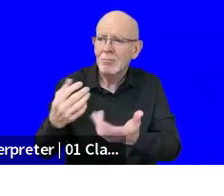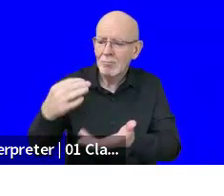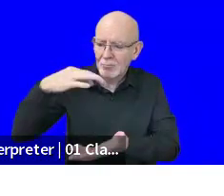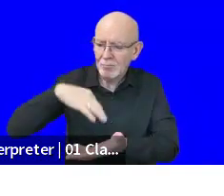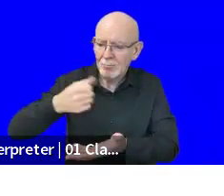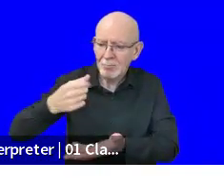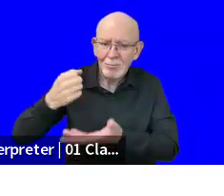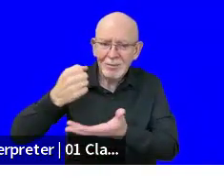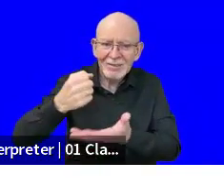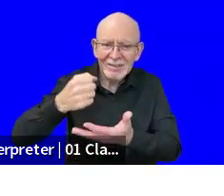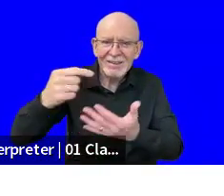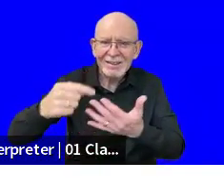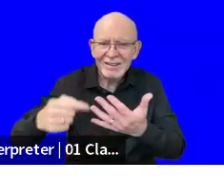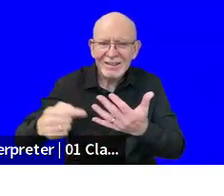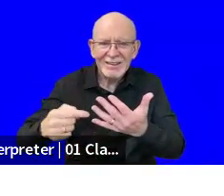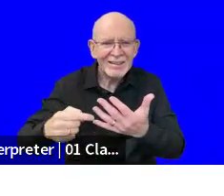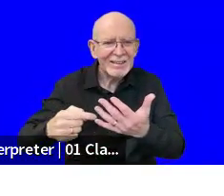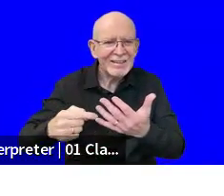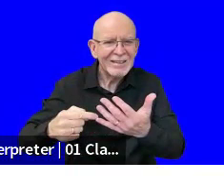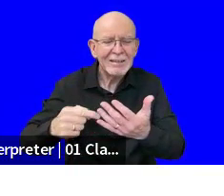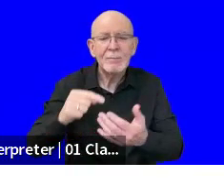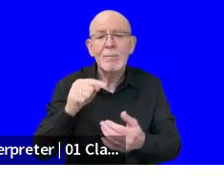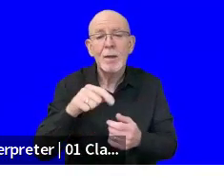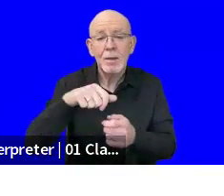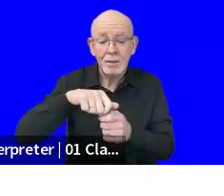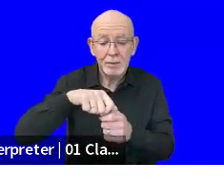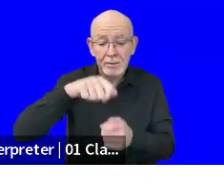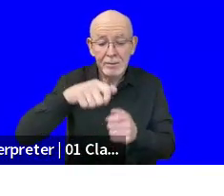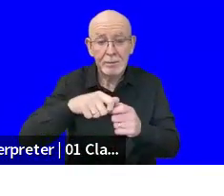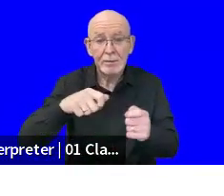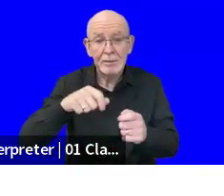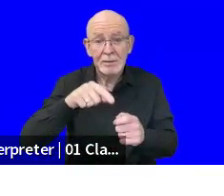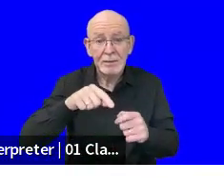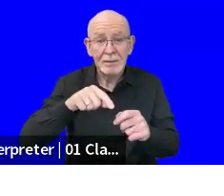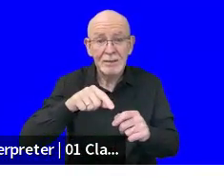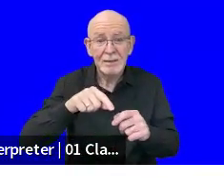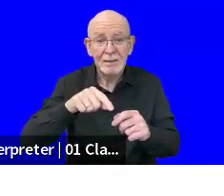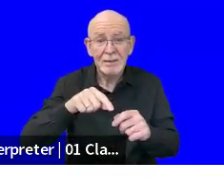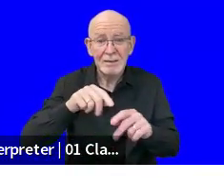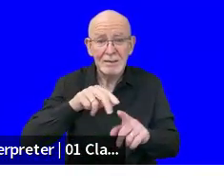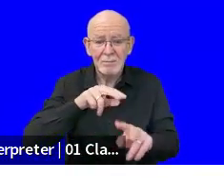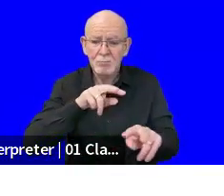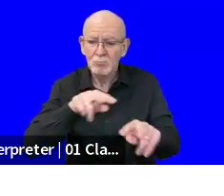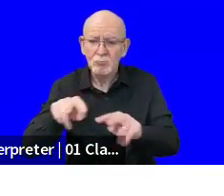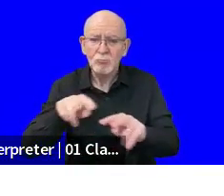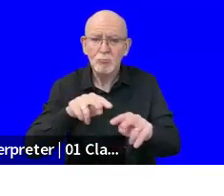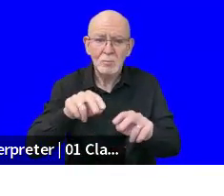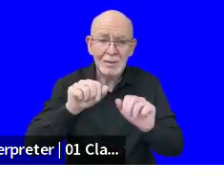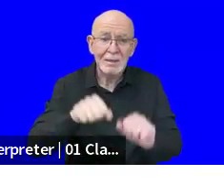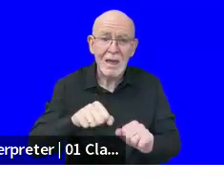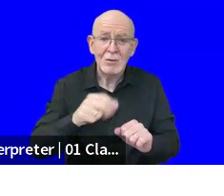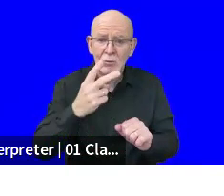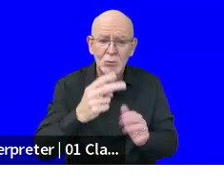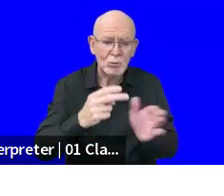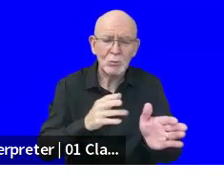to use the estimate of an average household cost that can be used to correct